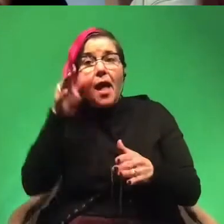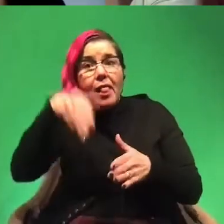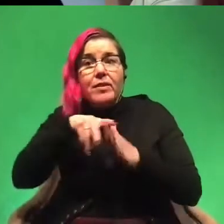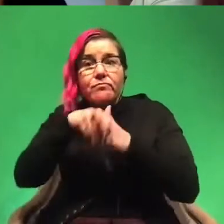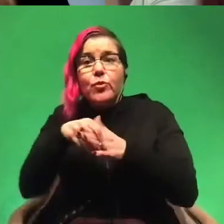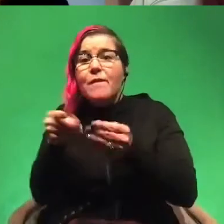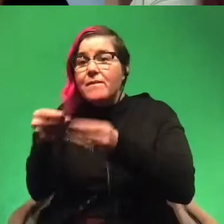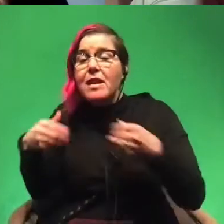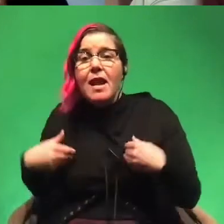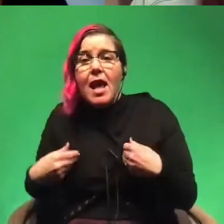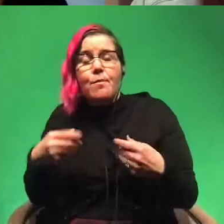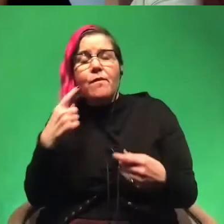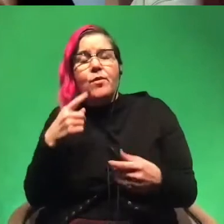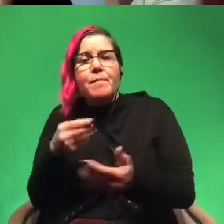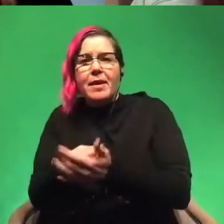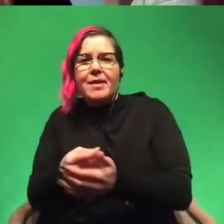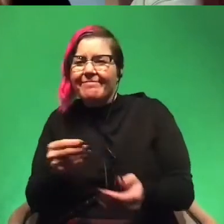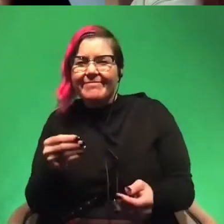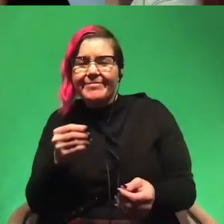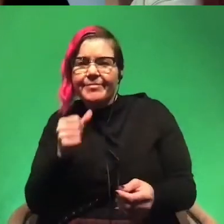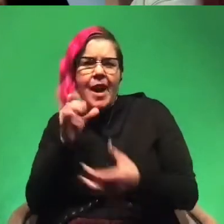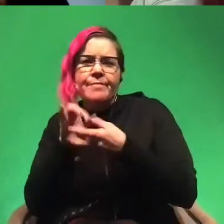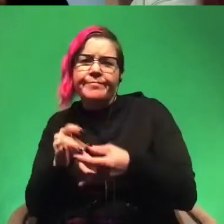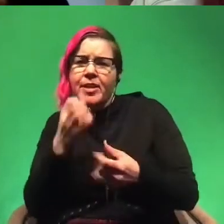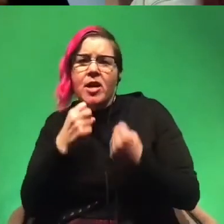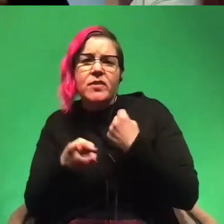money, they're not doing anything for conservation. It stinks.